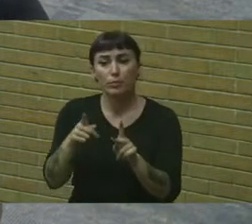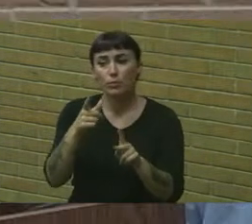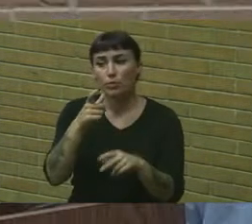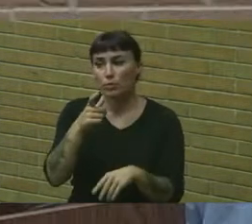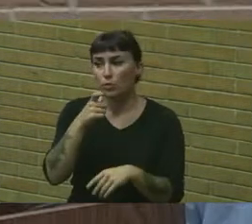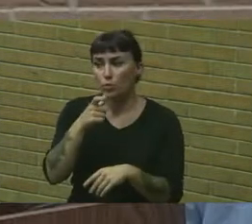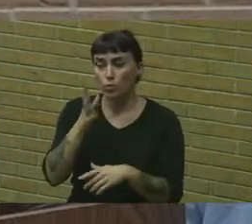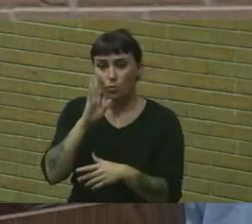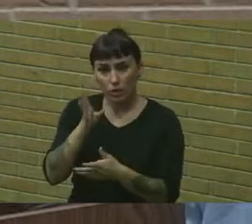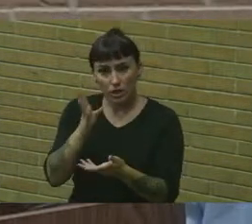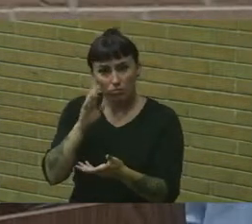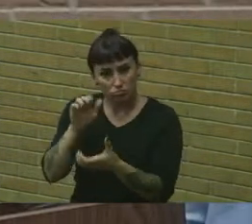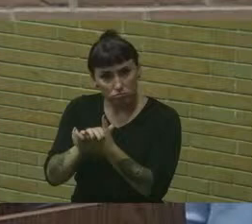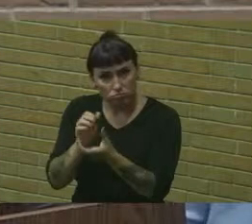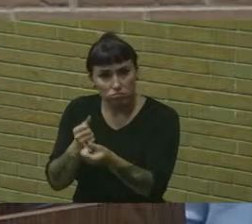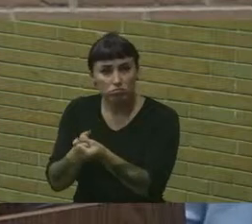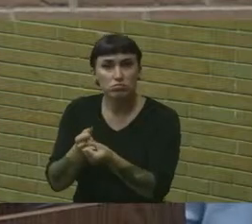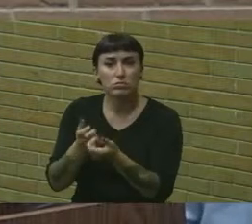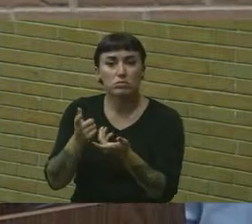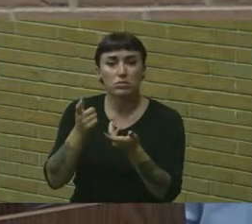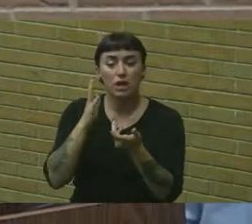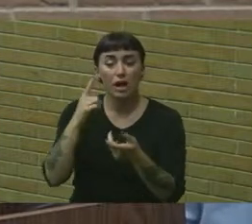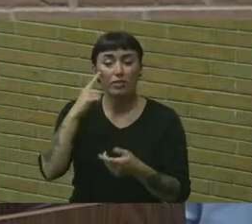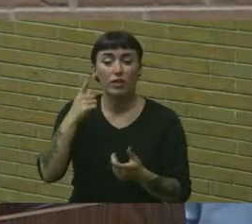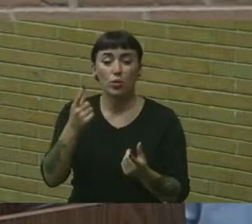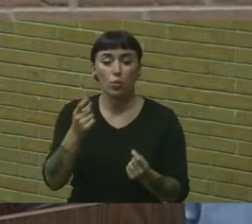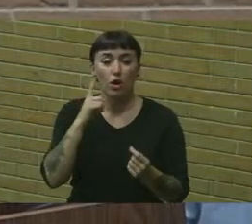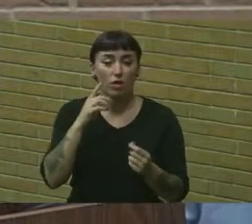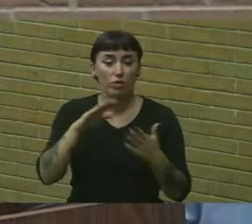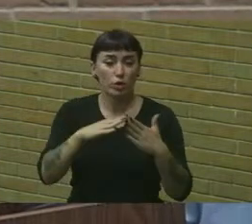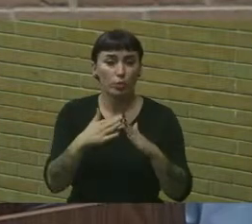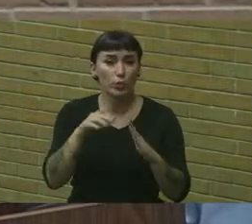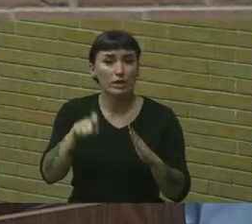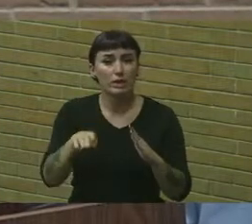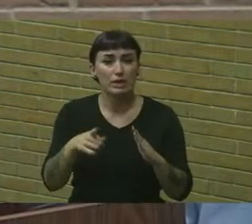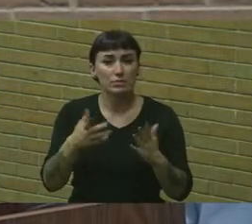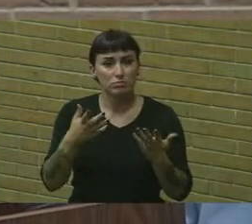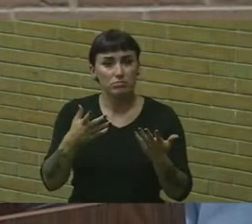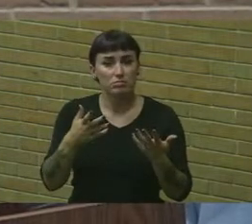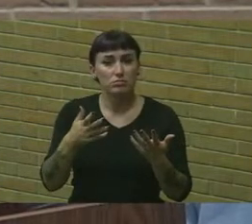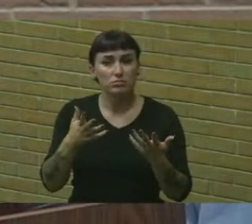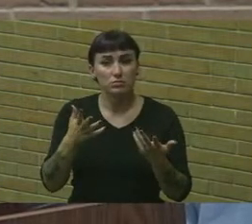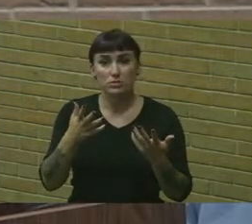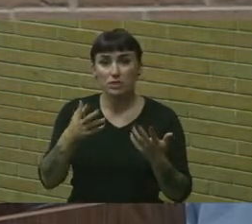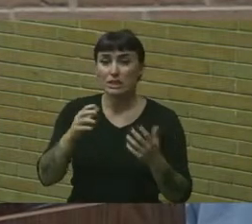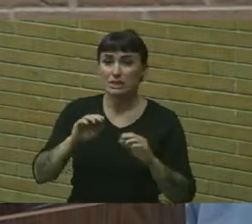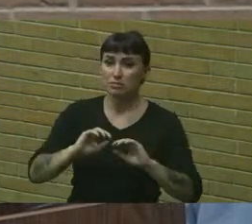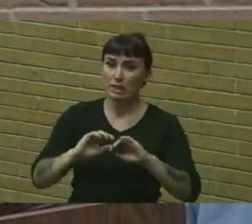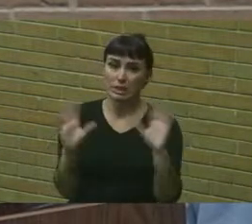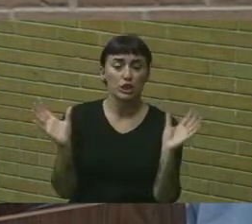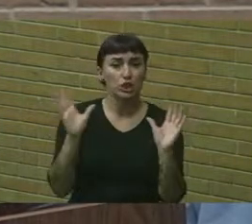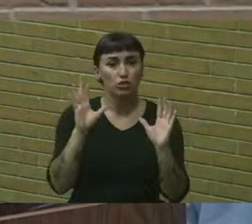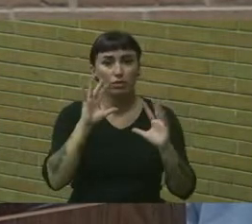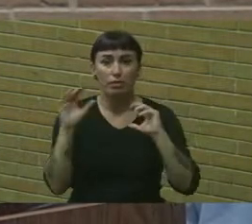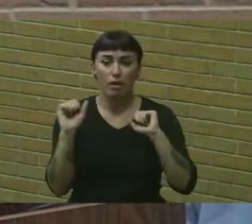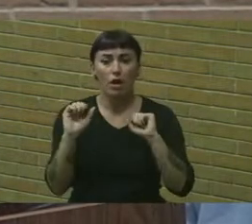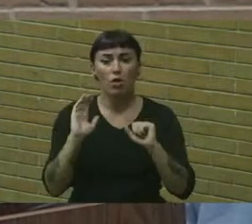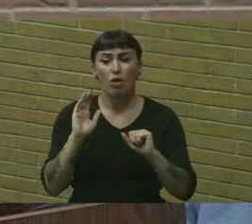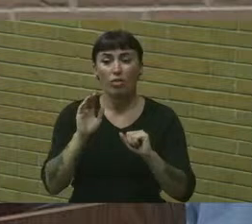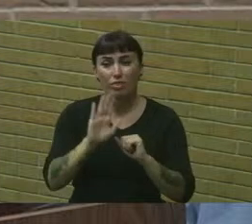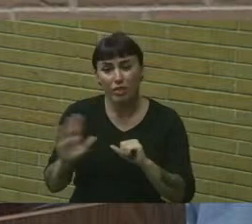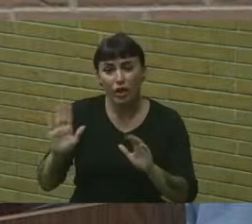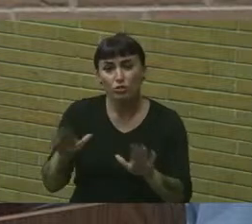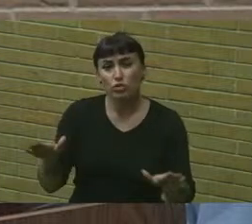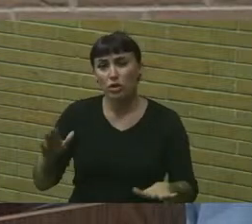our faith in. And I think what the community needs to hear is loud and clear that their children, our children,